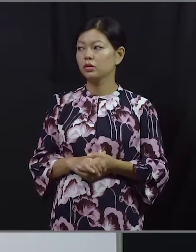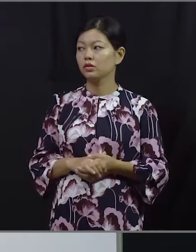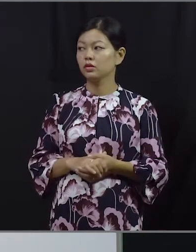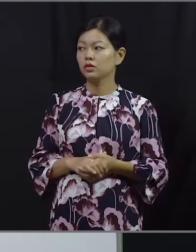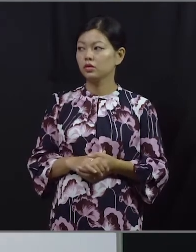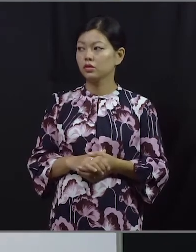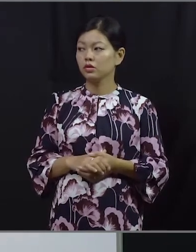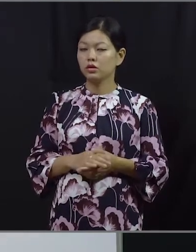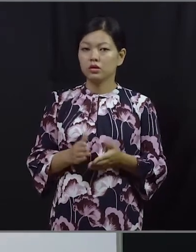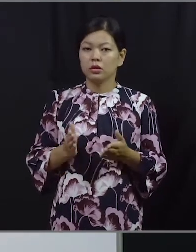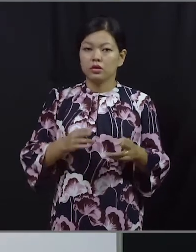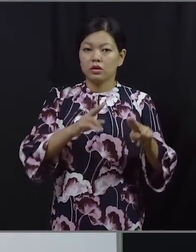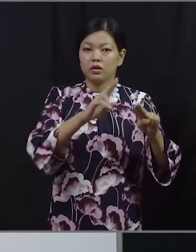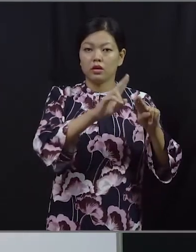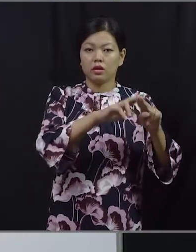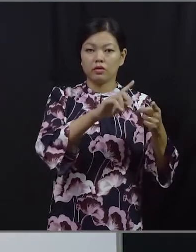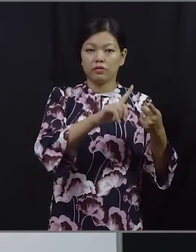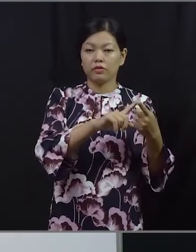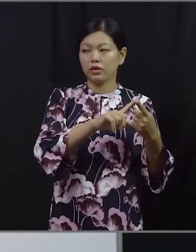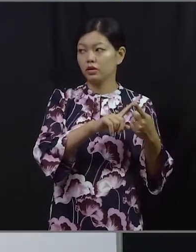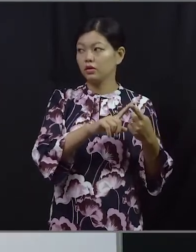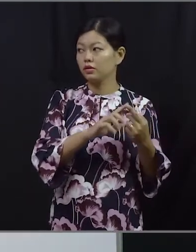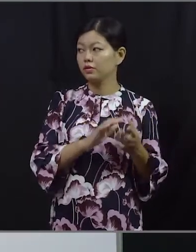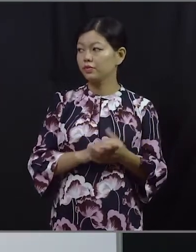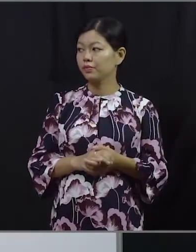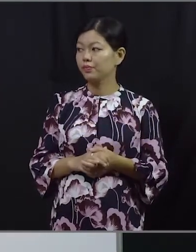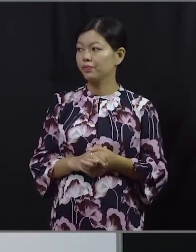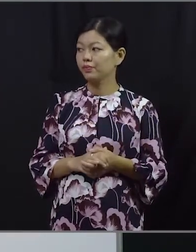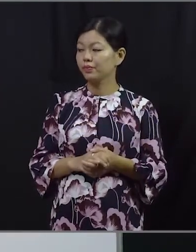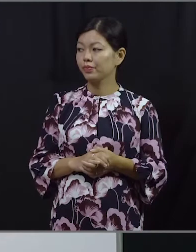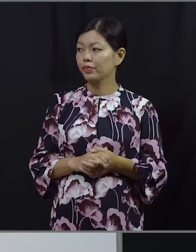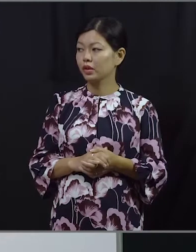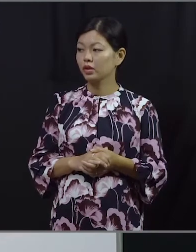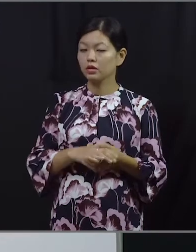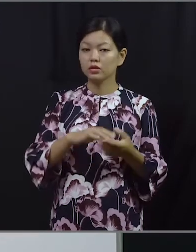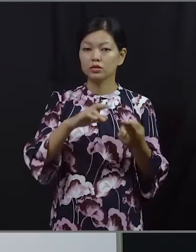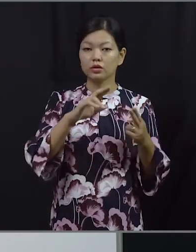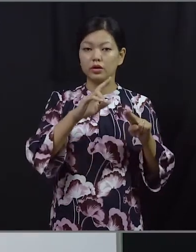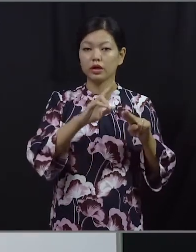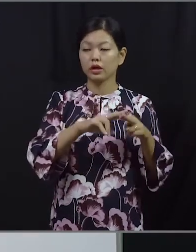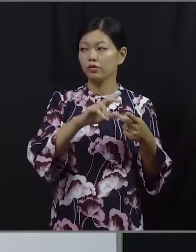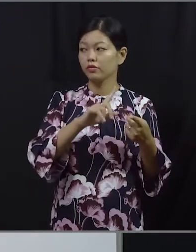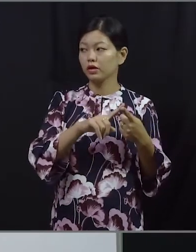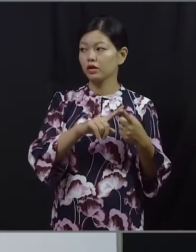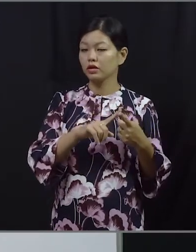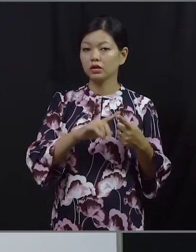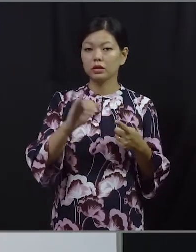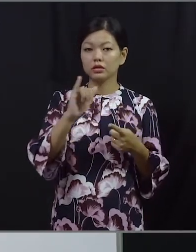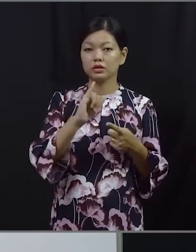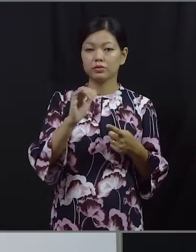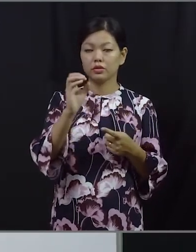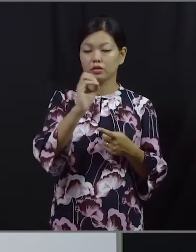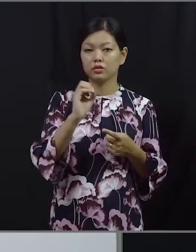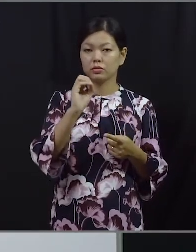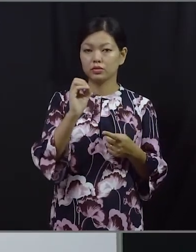focus of the eye lens and optical center. Okay, now this is acting as an object for this one. So, the ray will reflect like this.